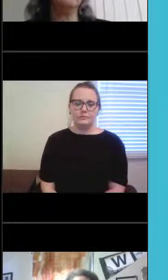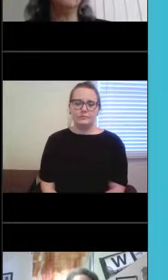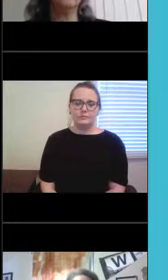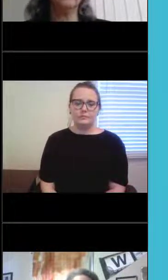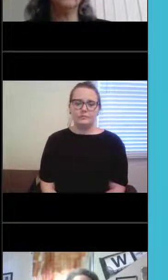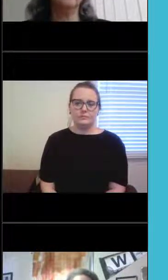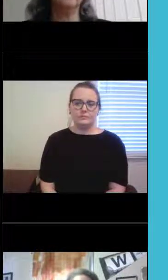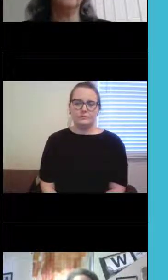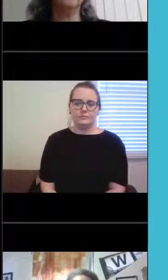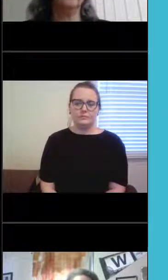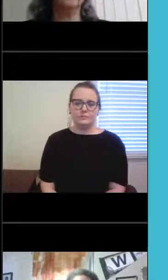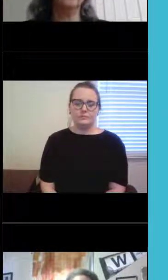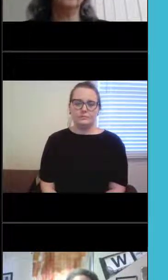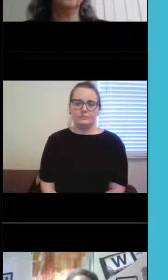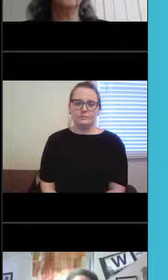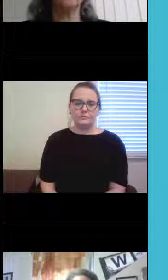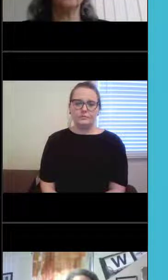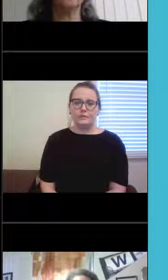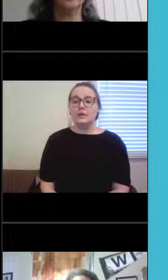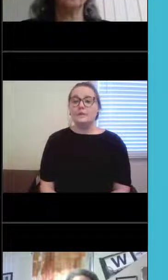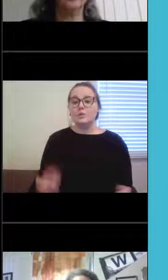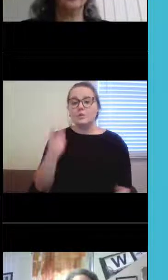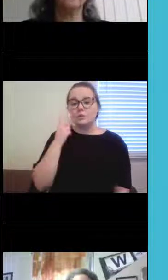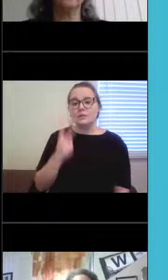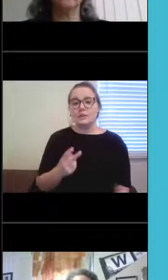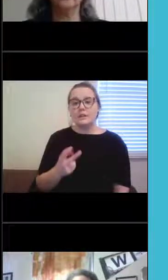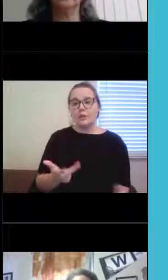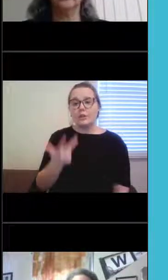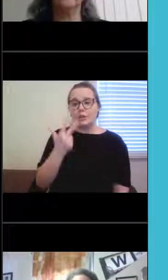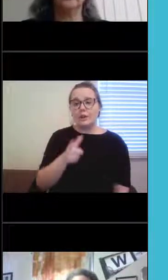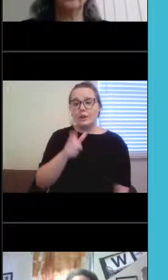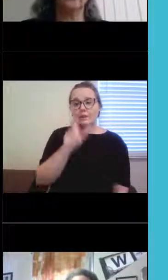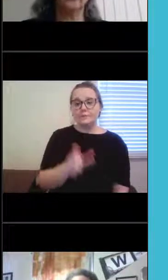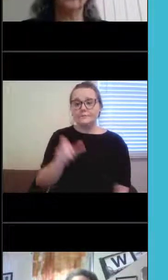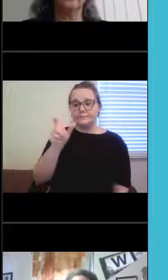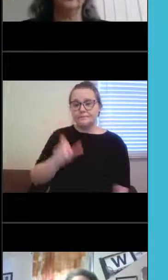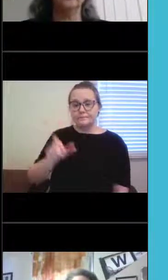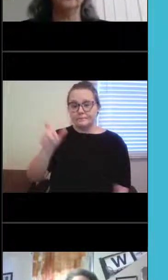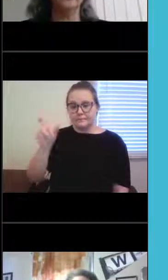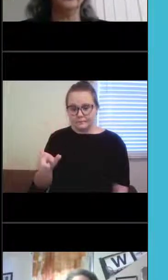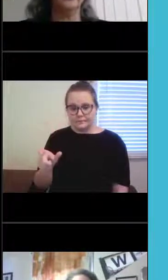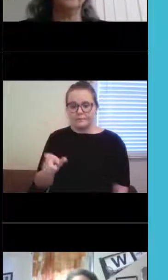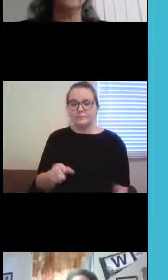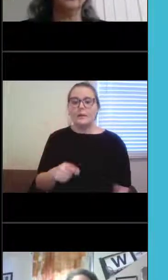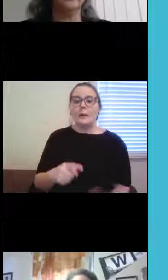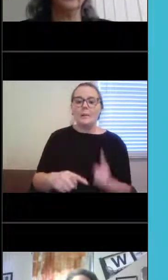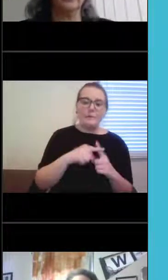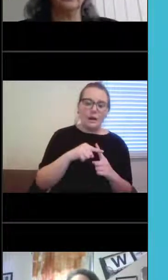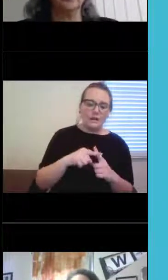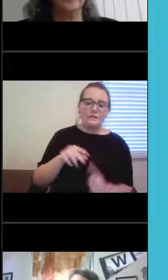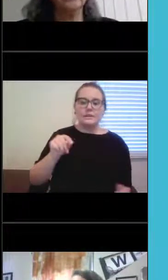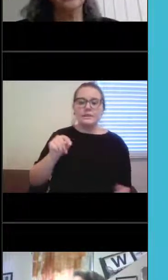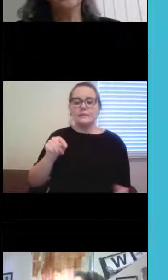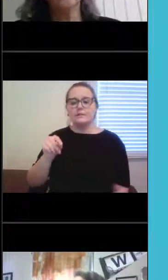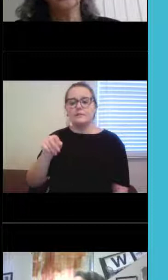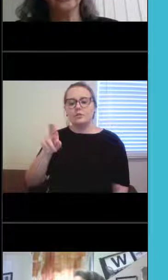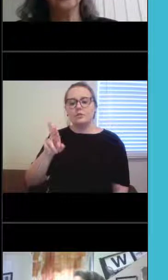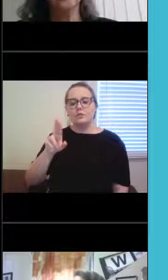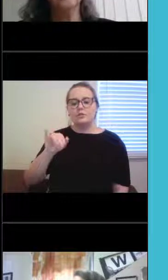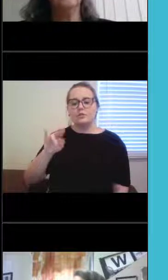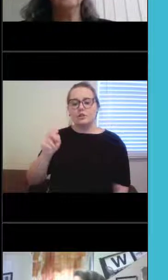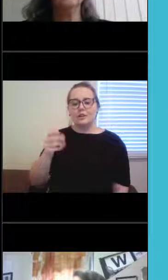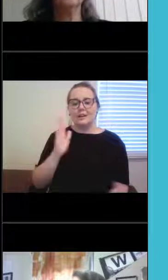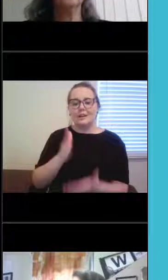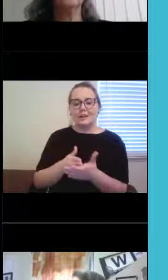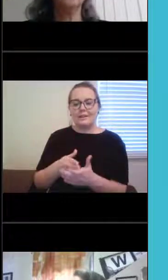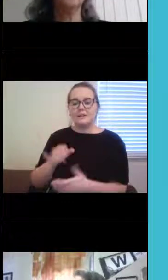of these three. If you look at those bars at the bottom of positive, turning against, and unsupportive acknowledgement reactions that I talked about